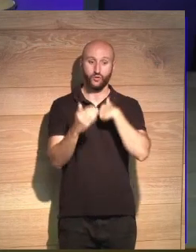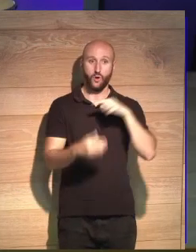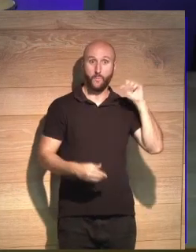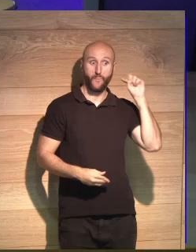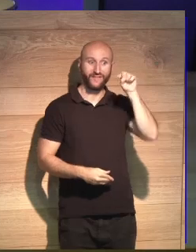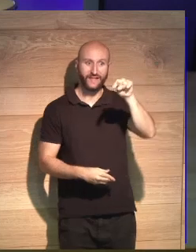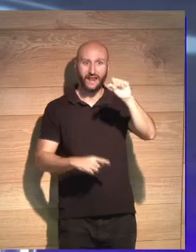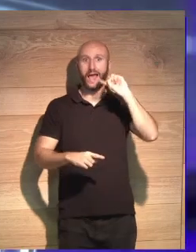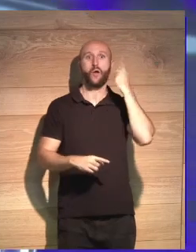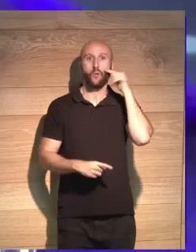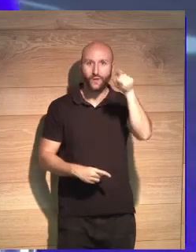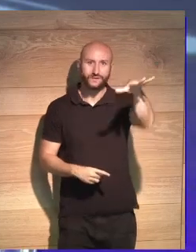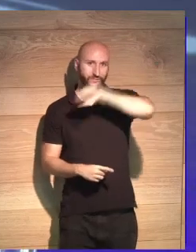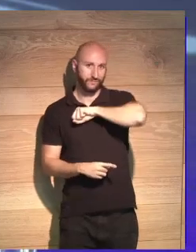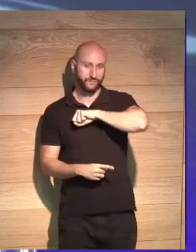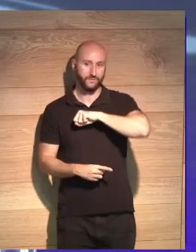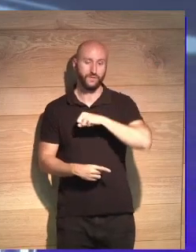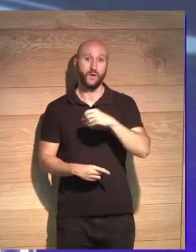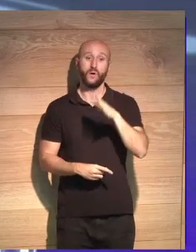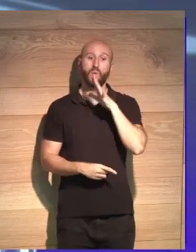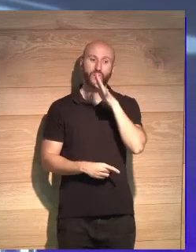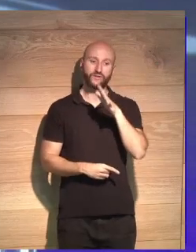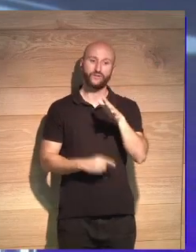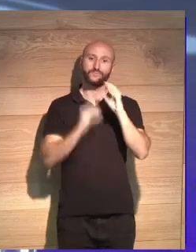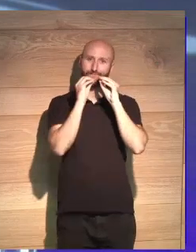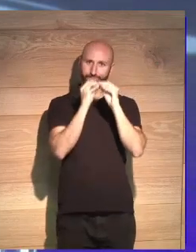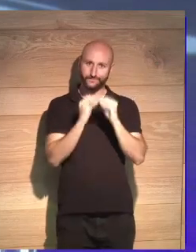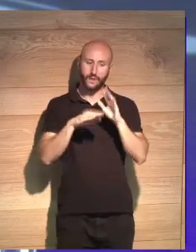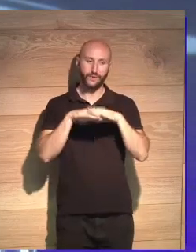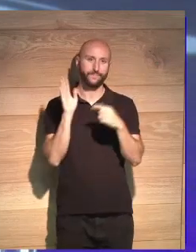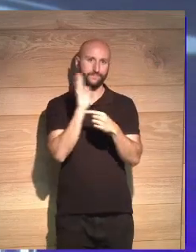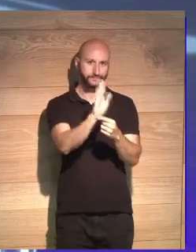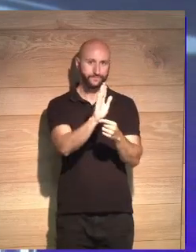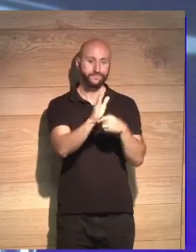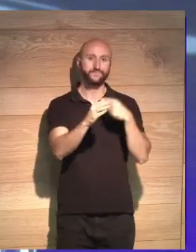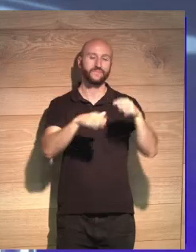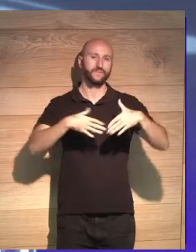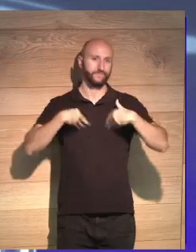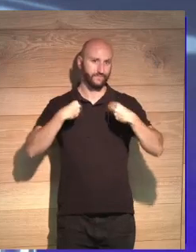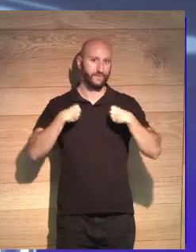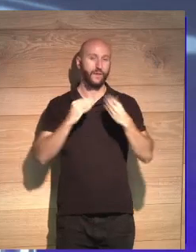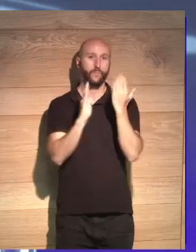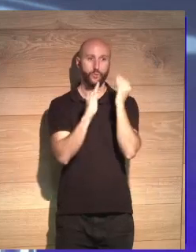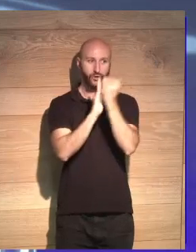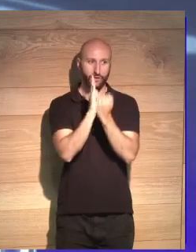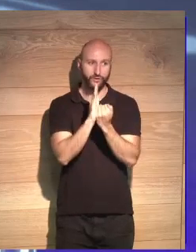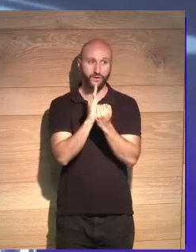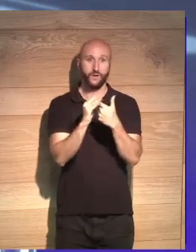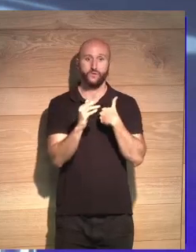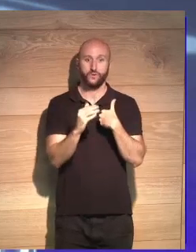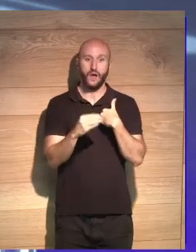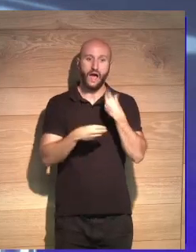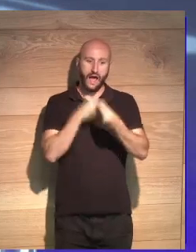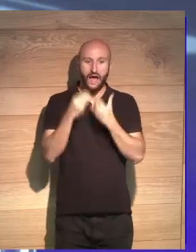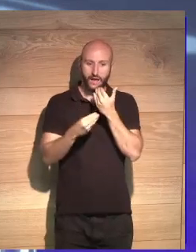and you had to intercept it. And he just created it so that his students studied programming. He